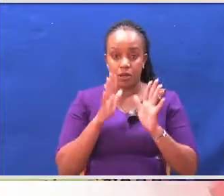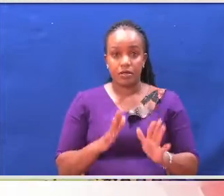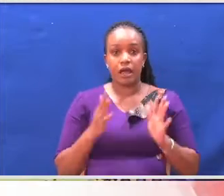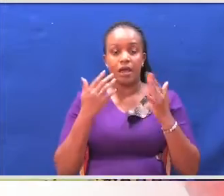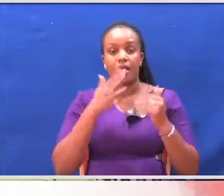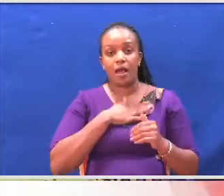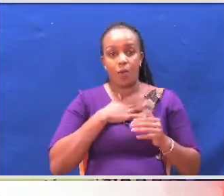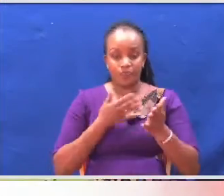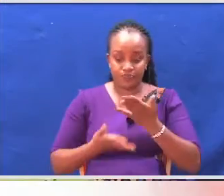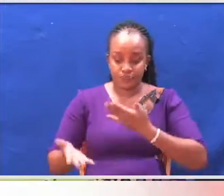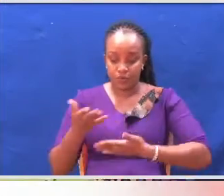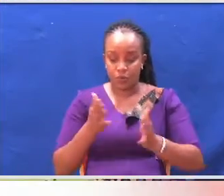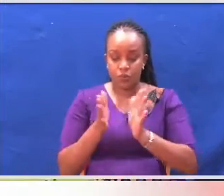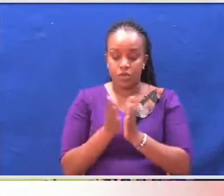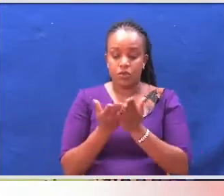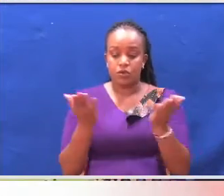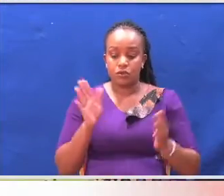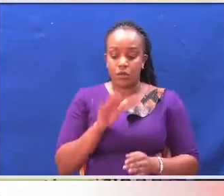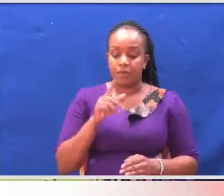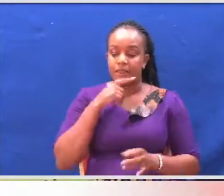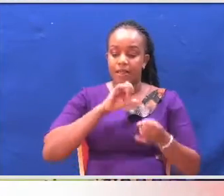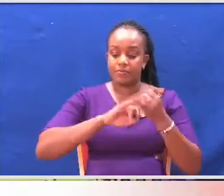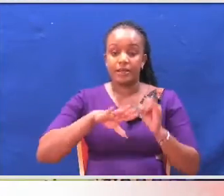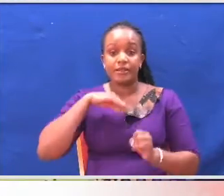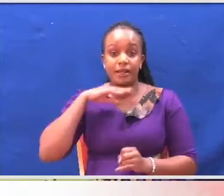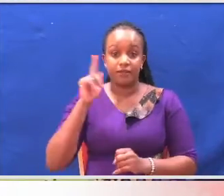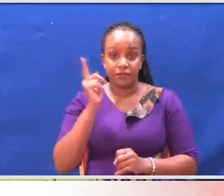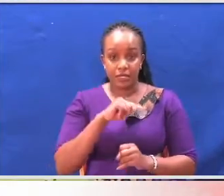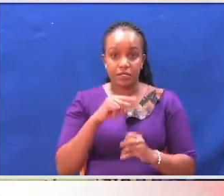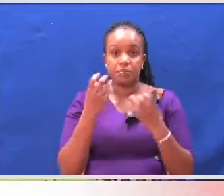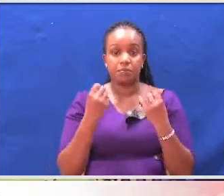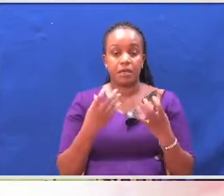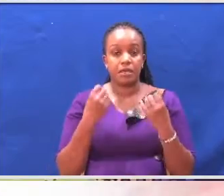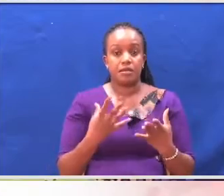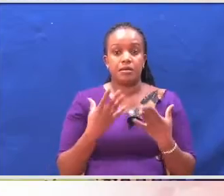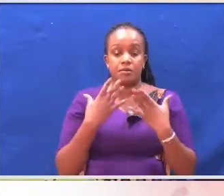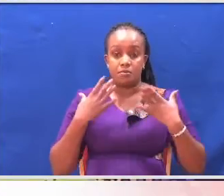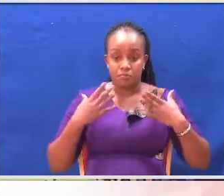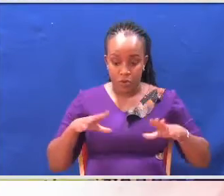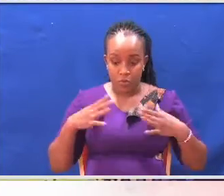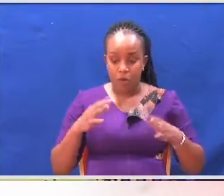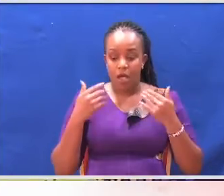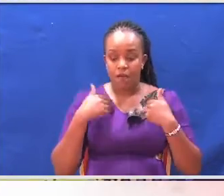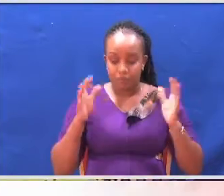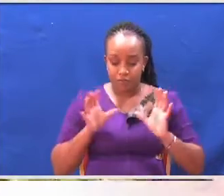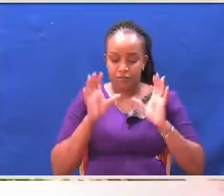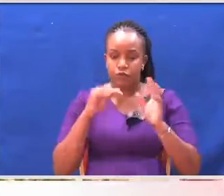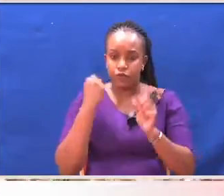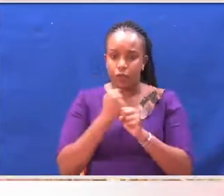widows, and as she now reports, a majority have been forced to do menial jobs to make ends meet.